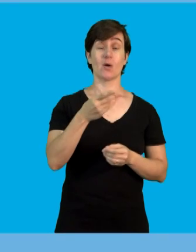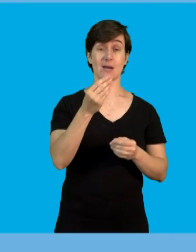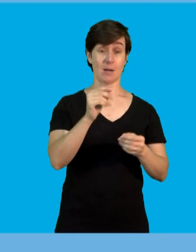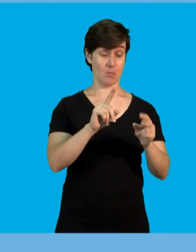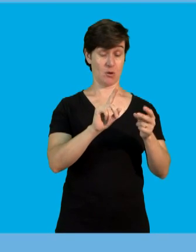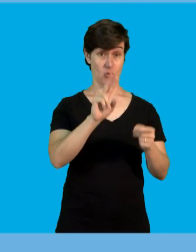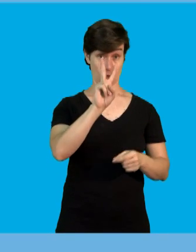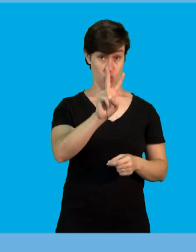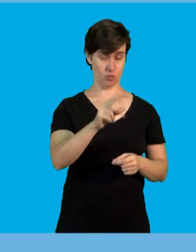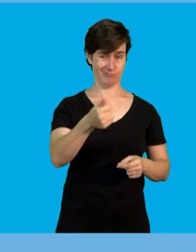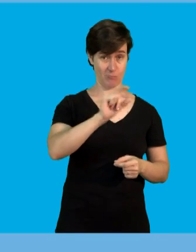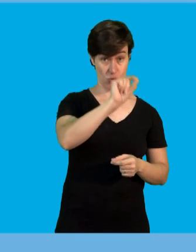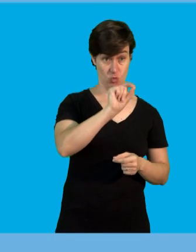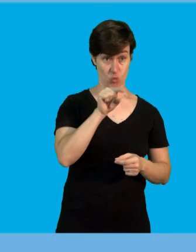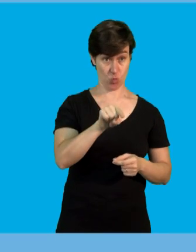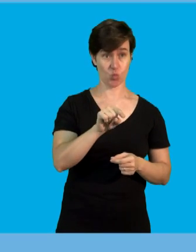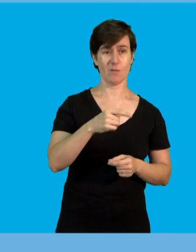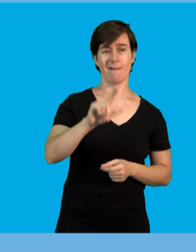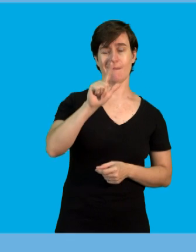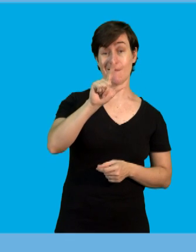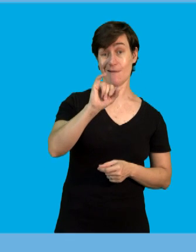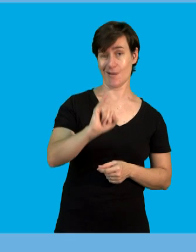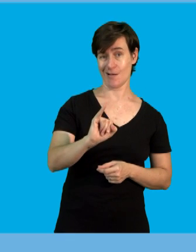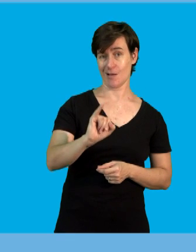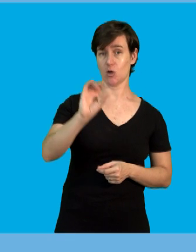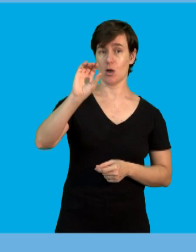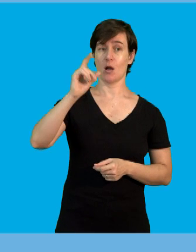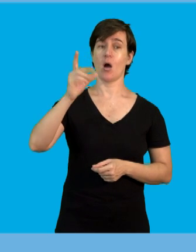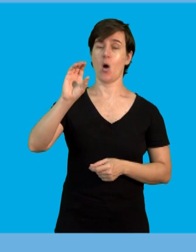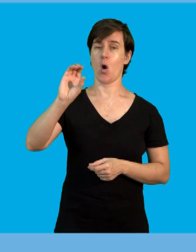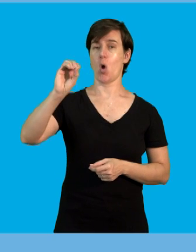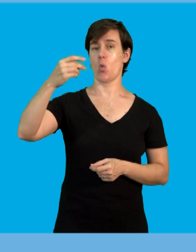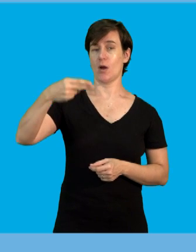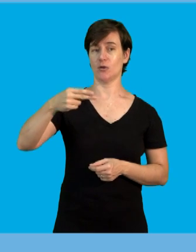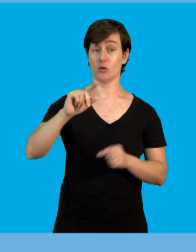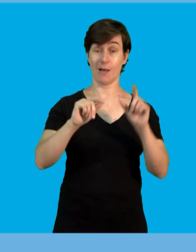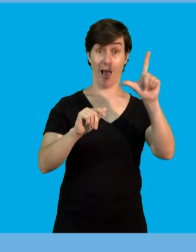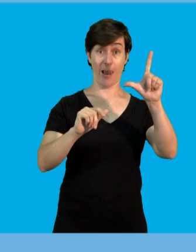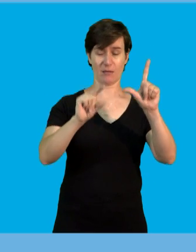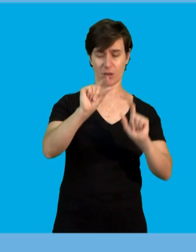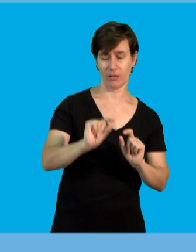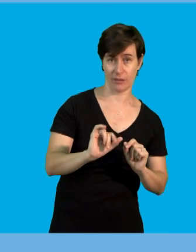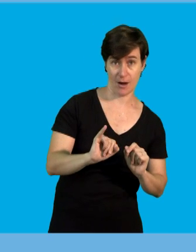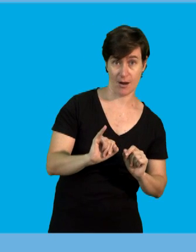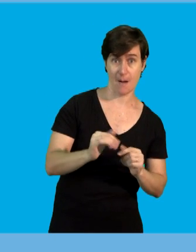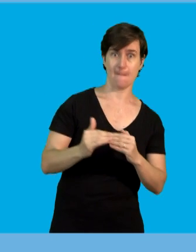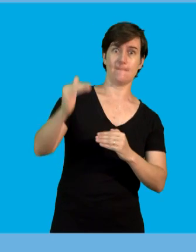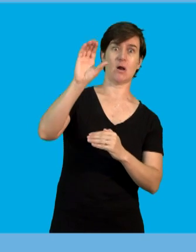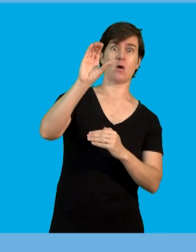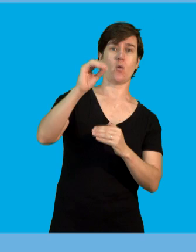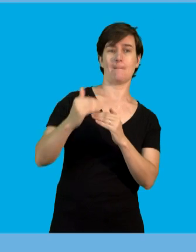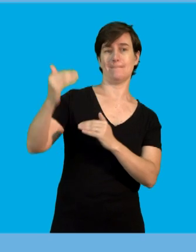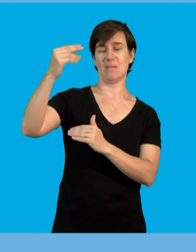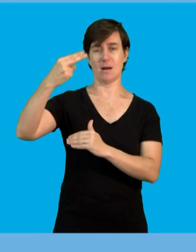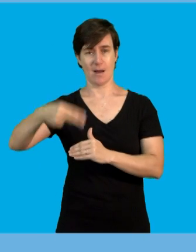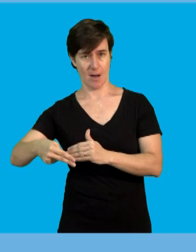one. So number 2 is going to be LiOH. Capital letter I, small letter, capital letter L, small letter I, and